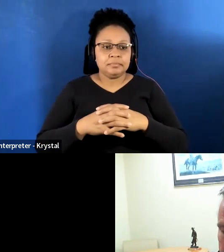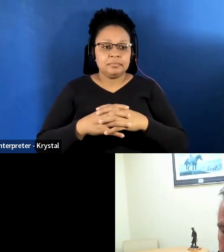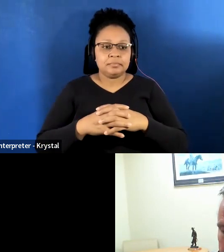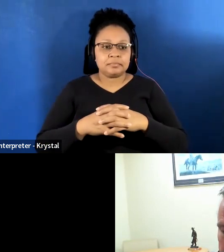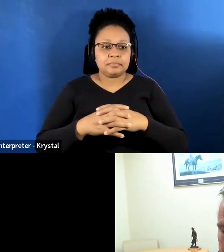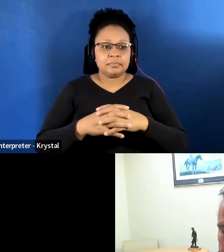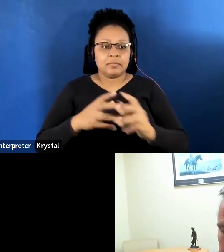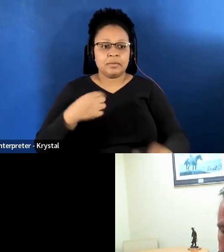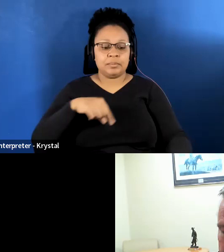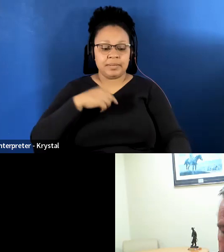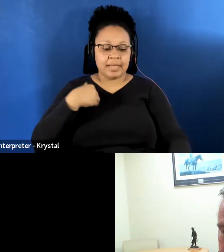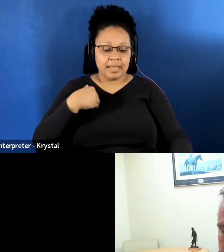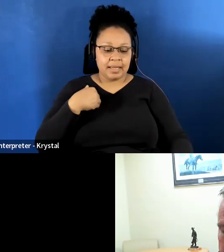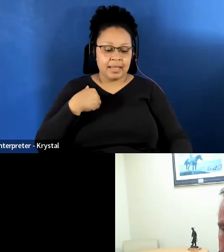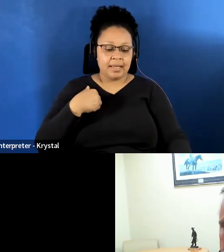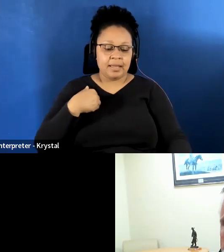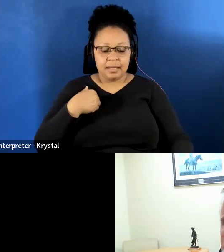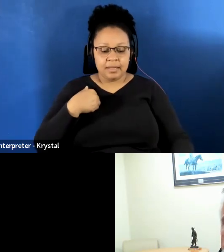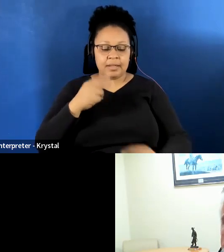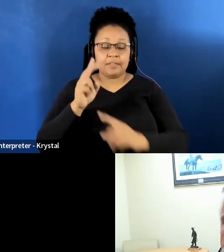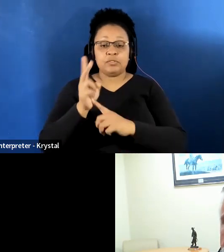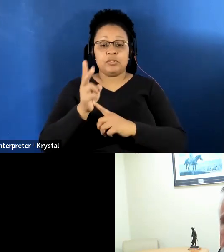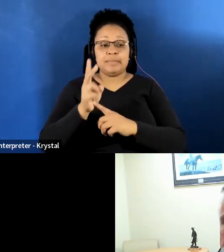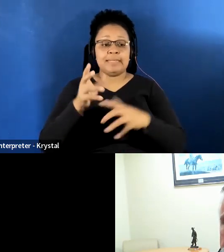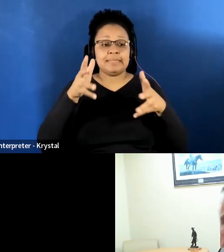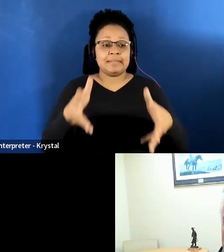Folks, we have about 2 minutes left.